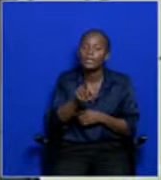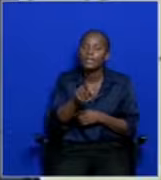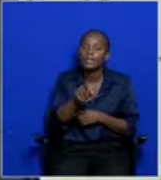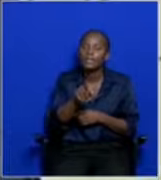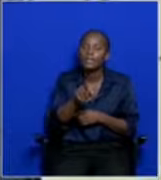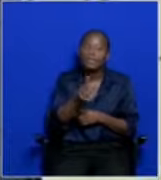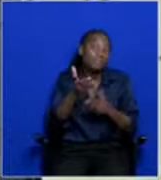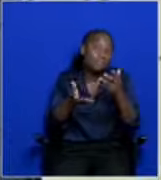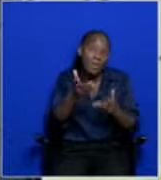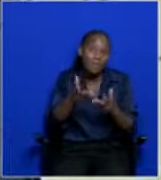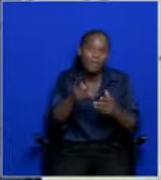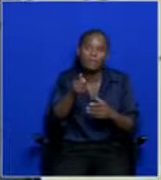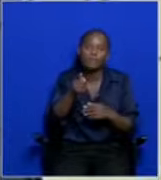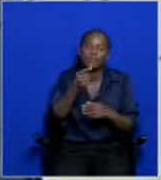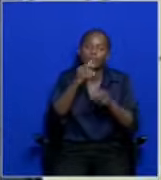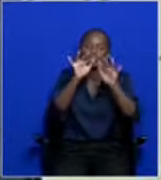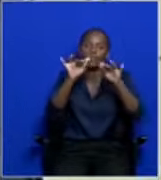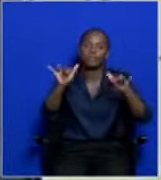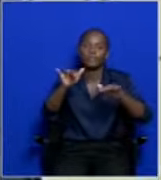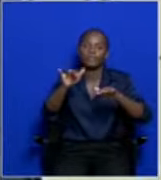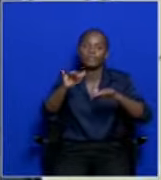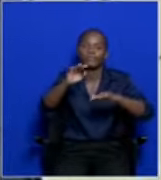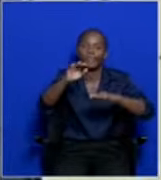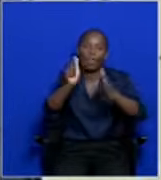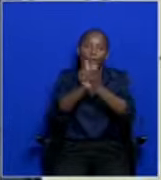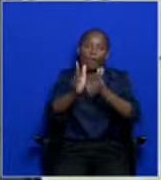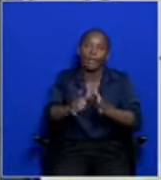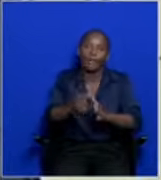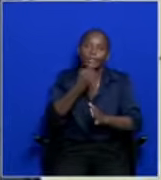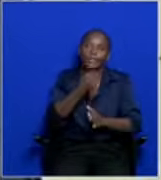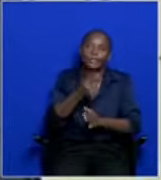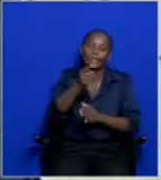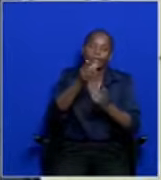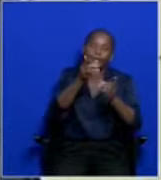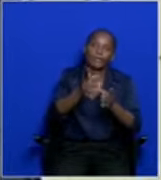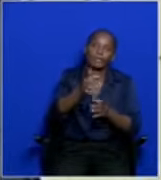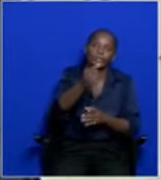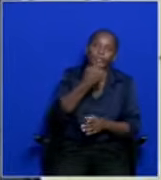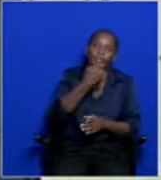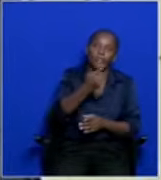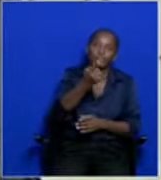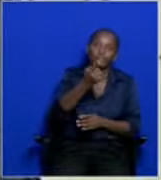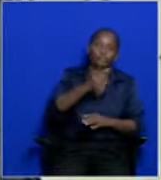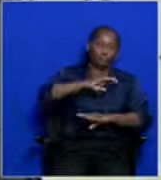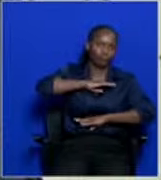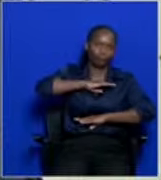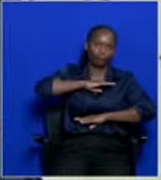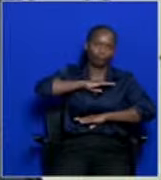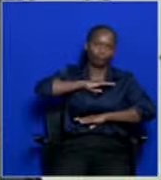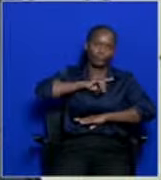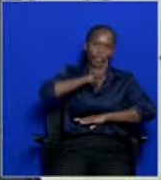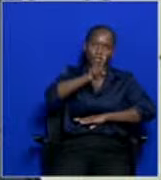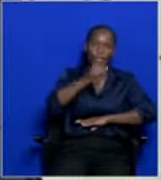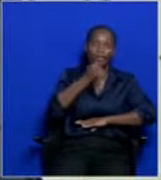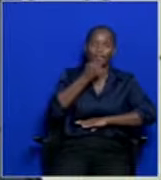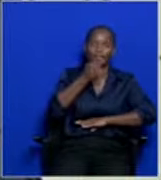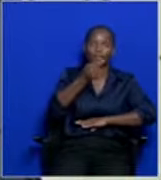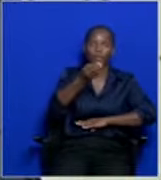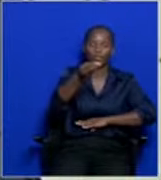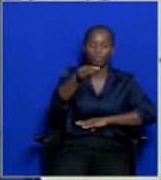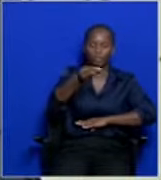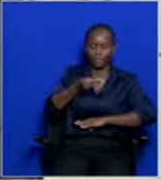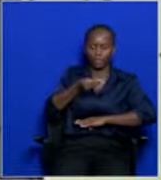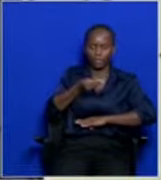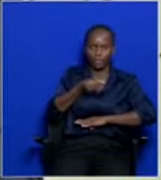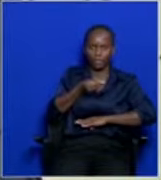4. But if the Director of Public Prosecution is satisfied, they will issue a directive. These people must